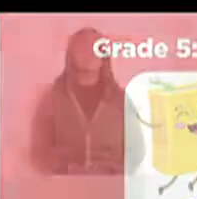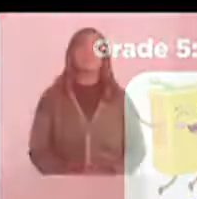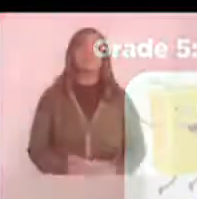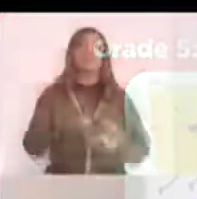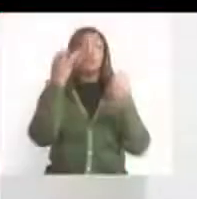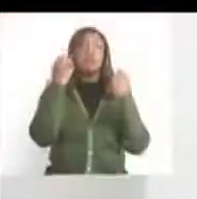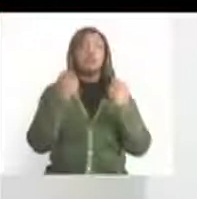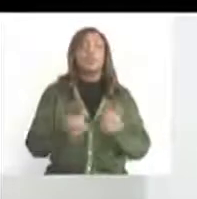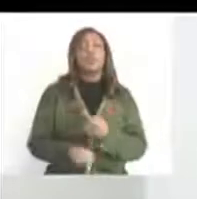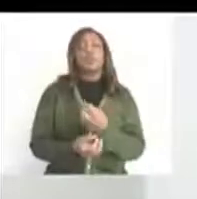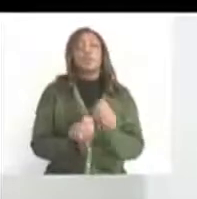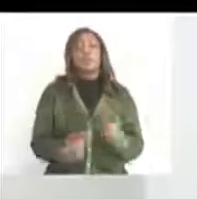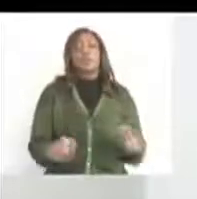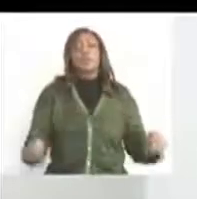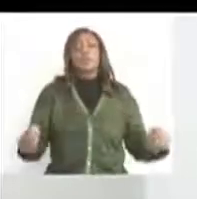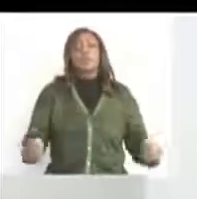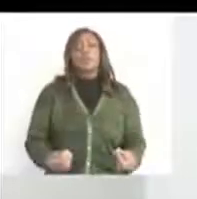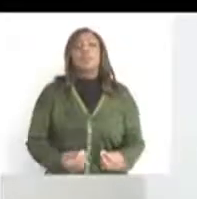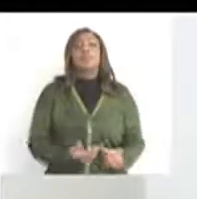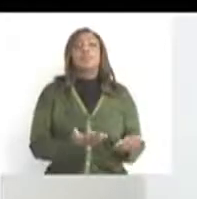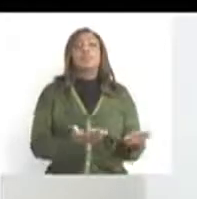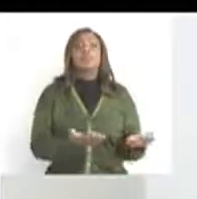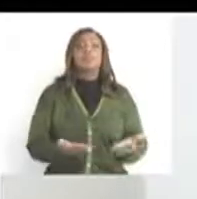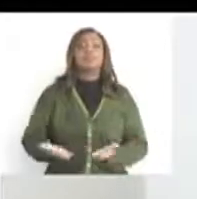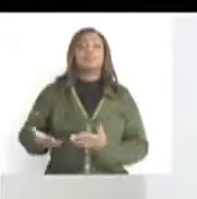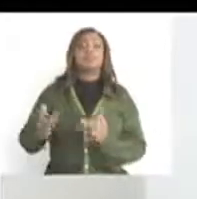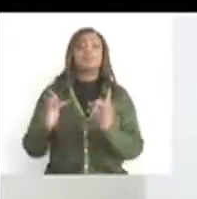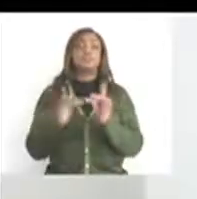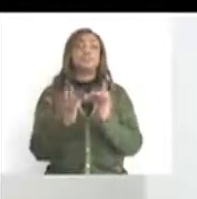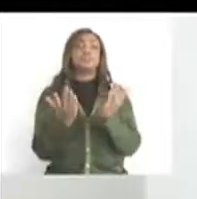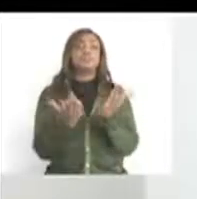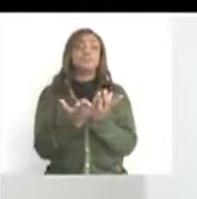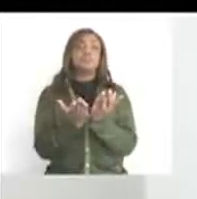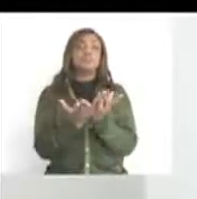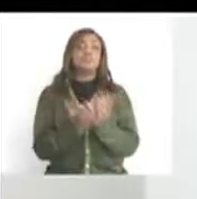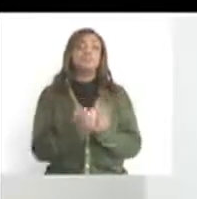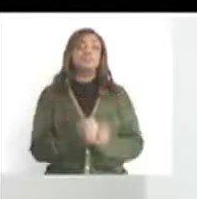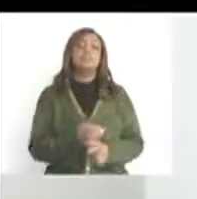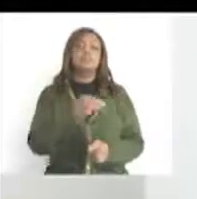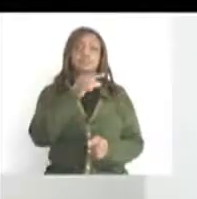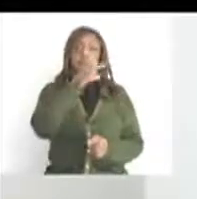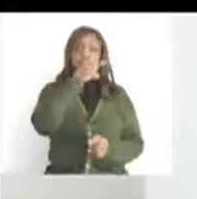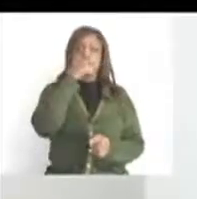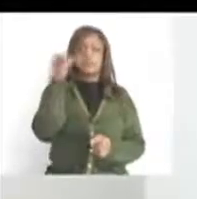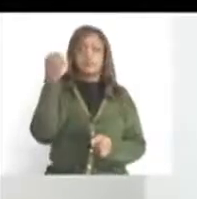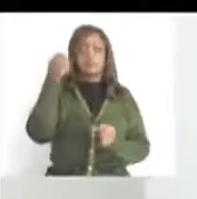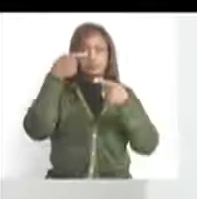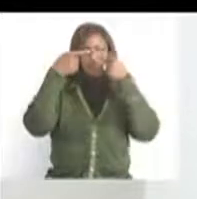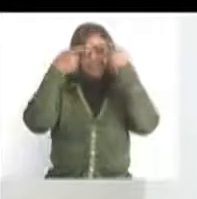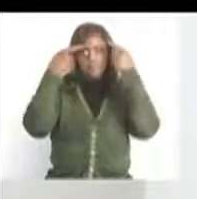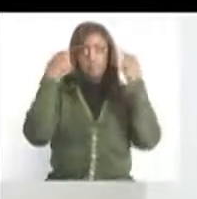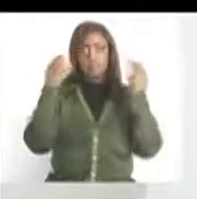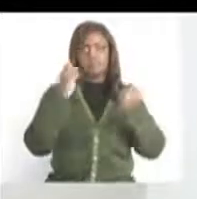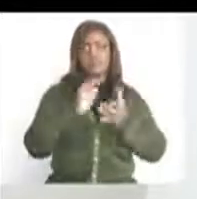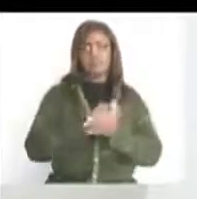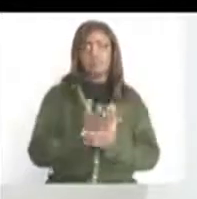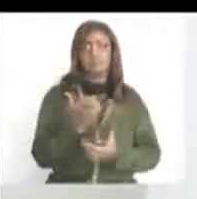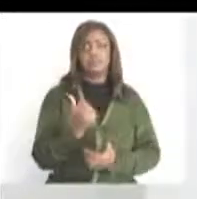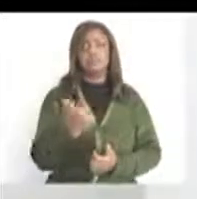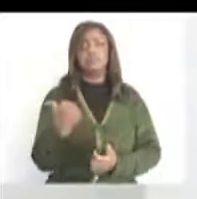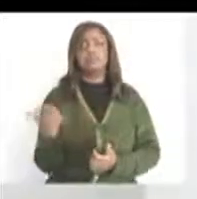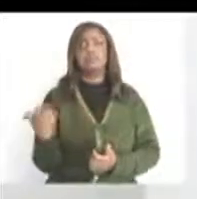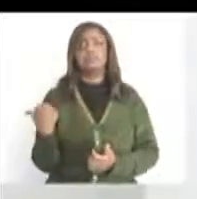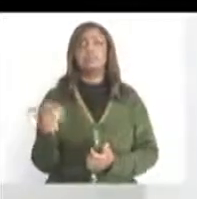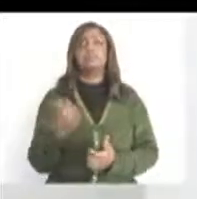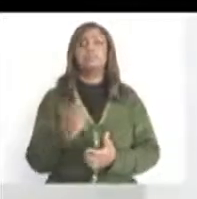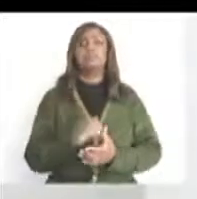Good morning, boys and girls all over Namibia, and welcome to My Zone Online School. My name is Miss Irene Siteketa. With me